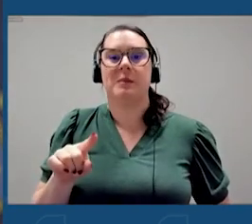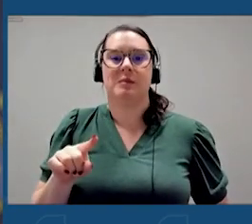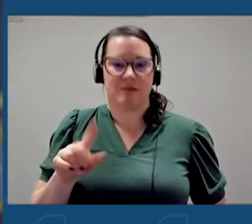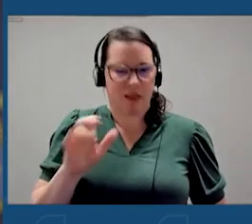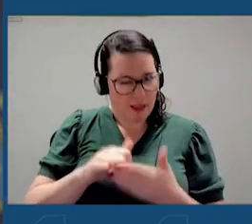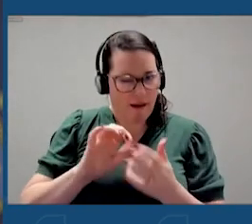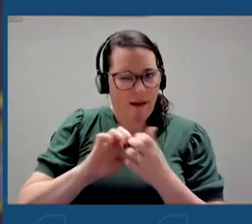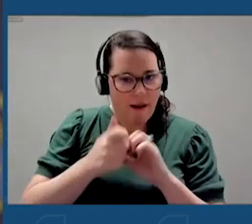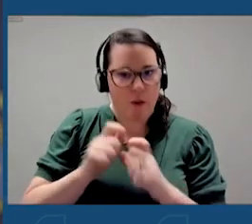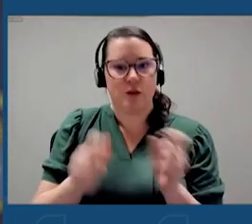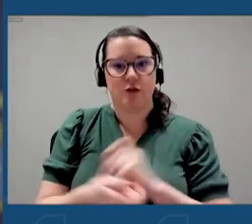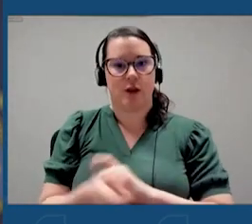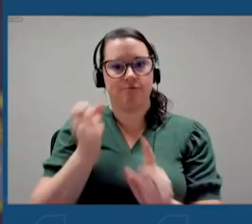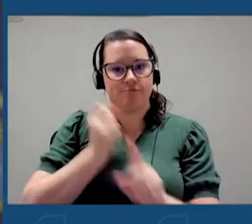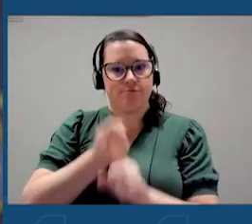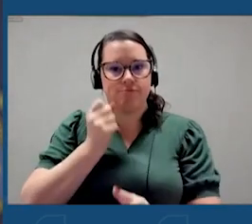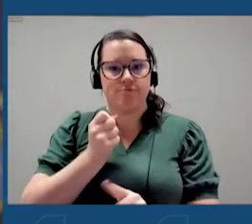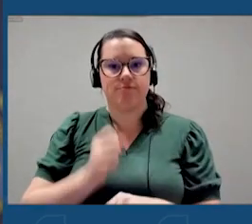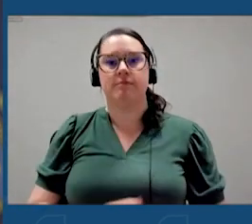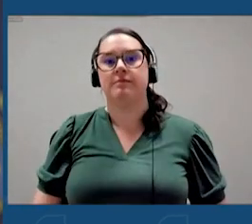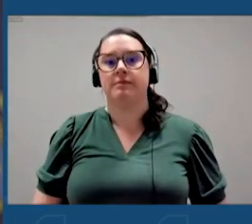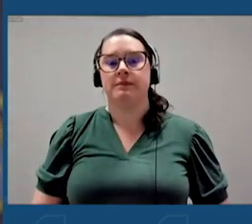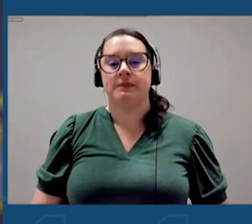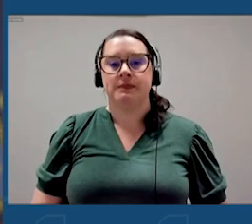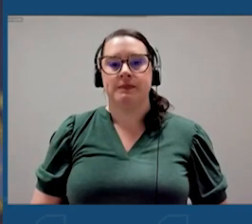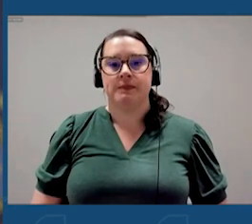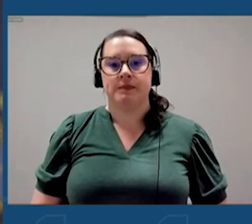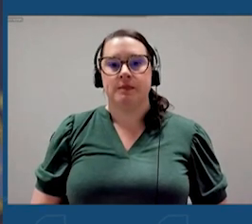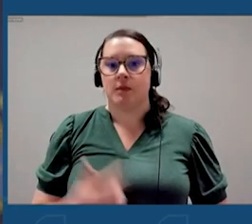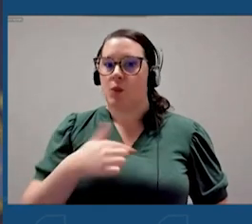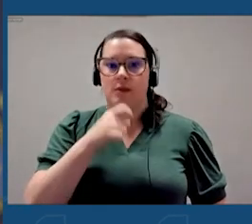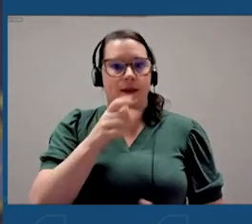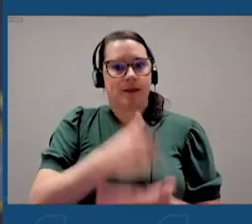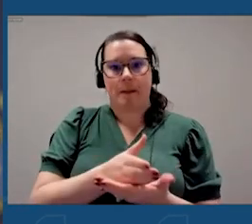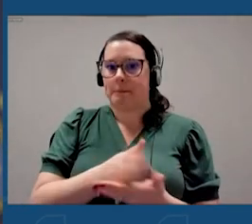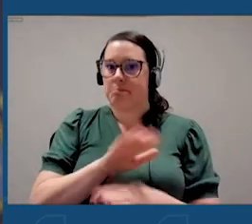change. And also, we're not stopping there.